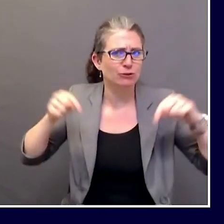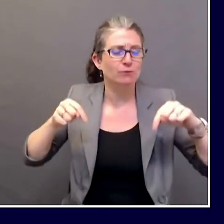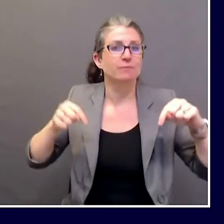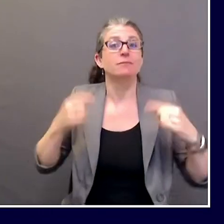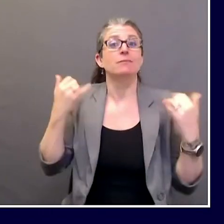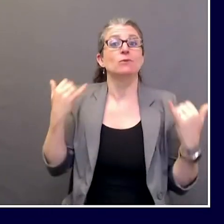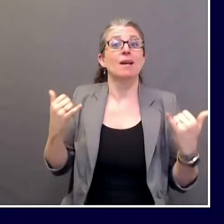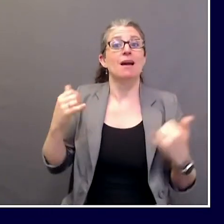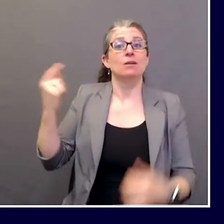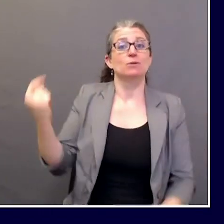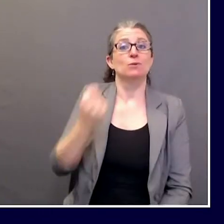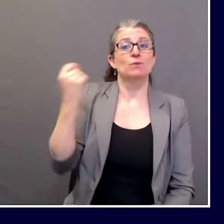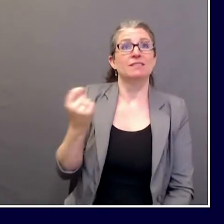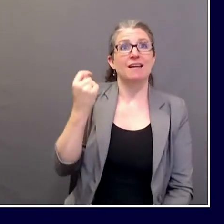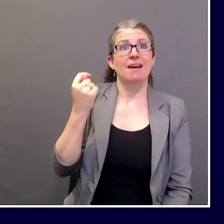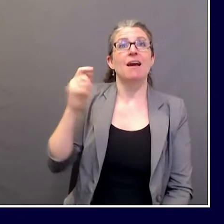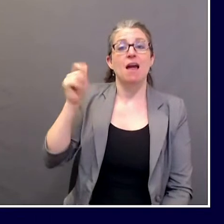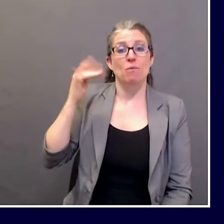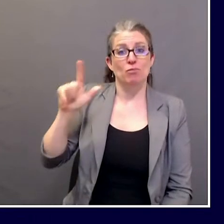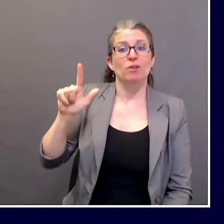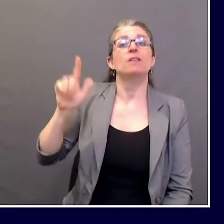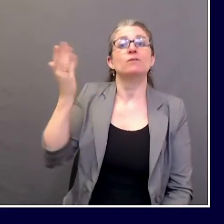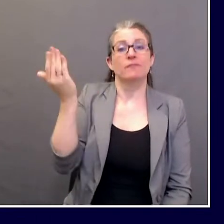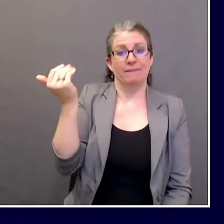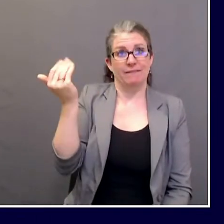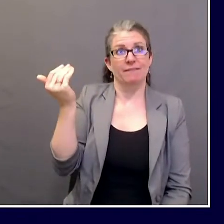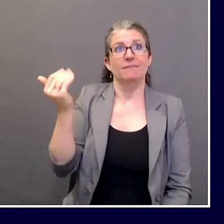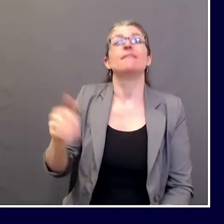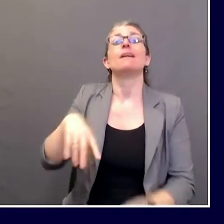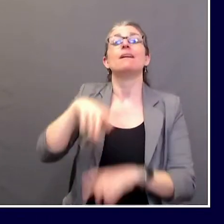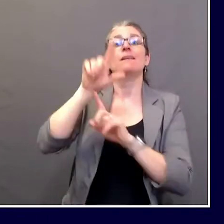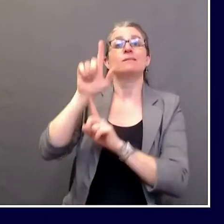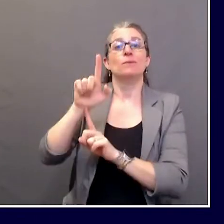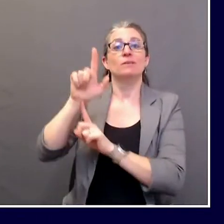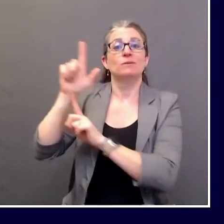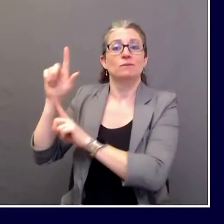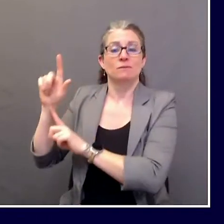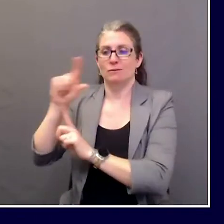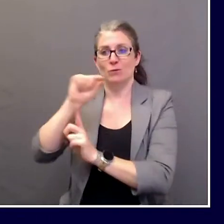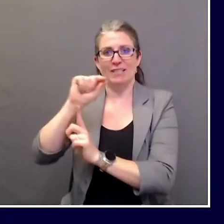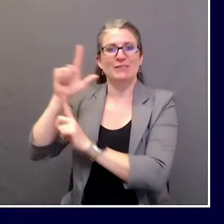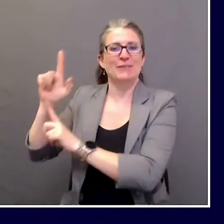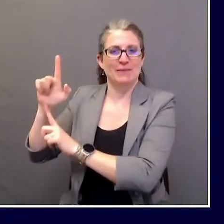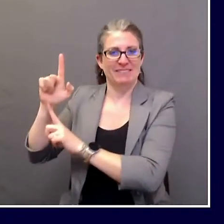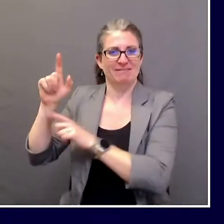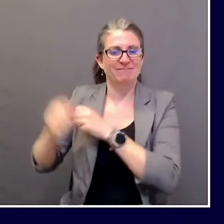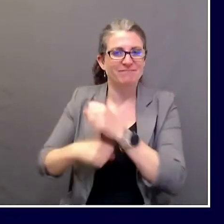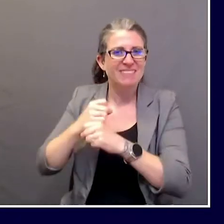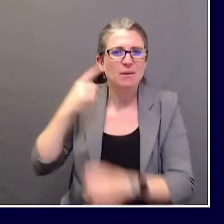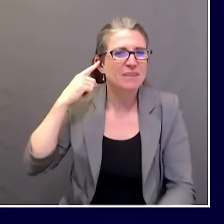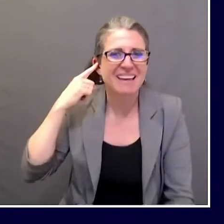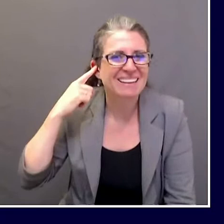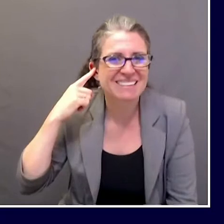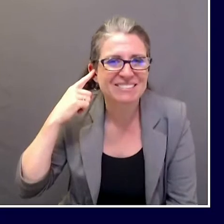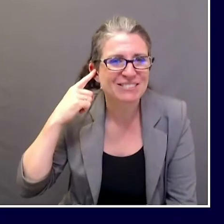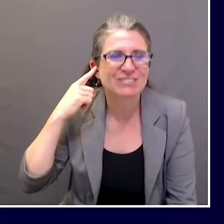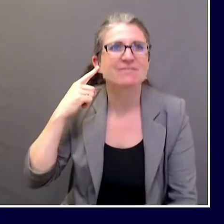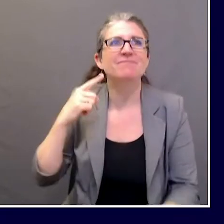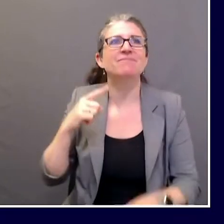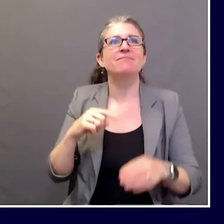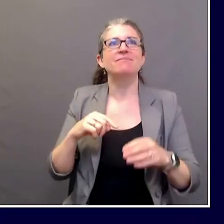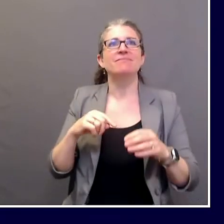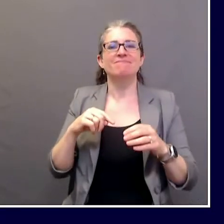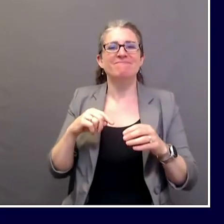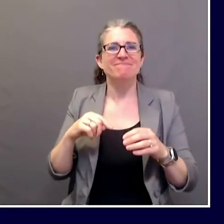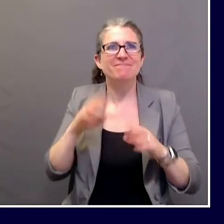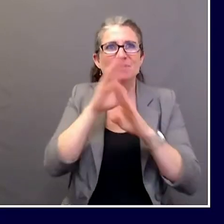Tuesday, April 13th, 2021. I'll begin by talking a little bit about the epidemiological